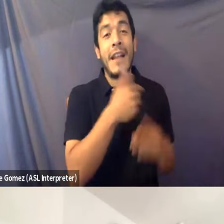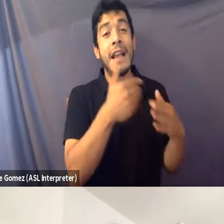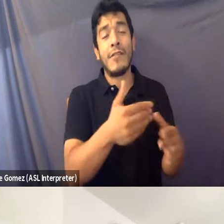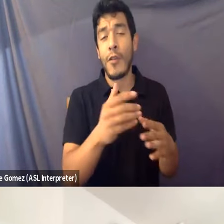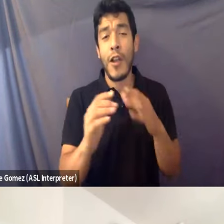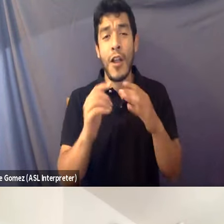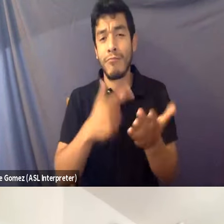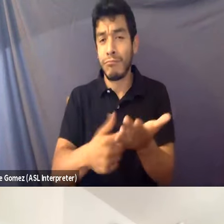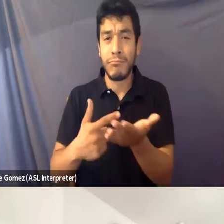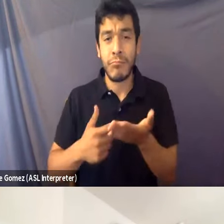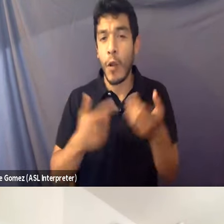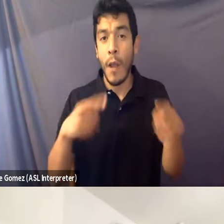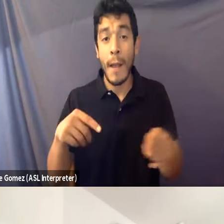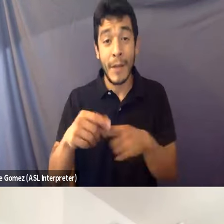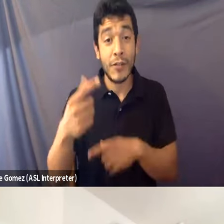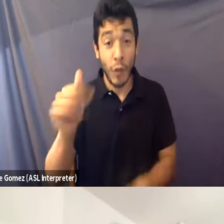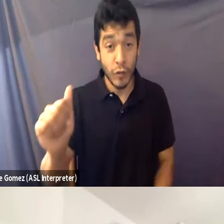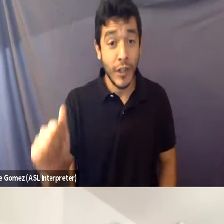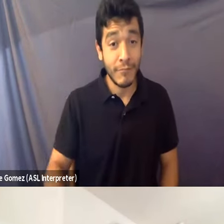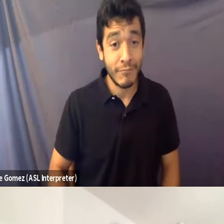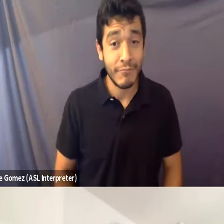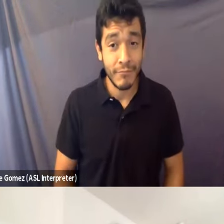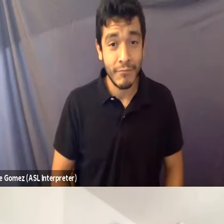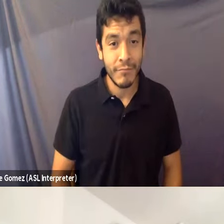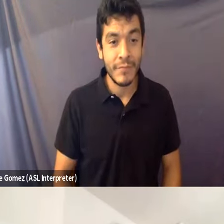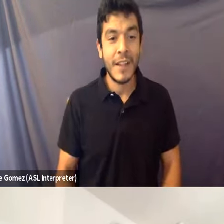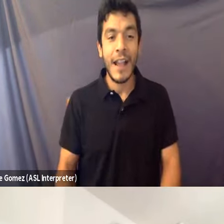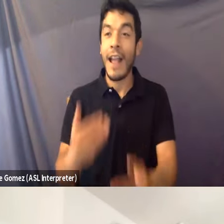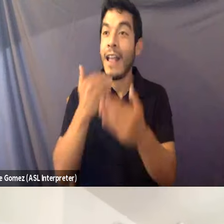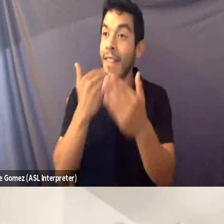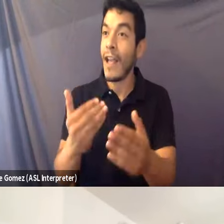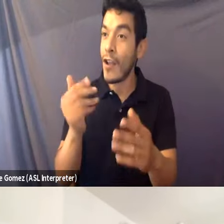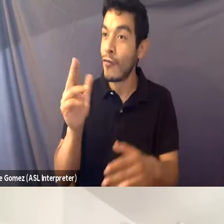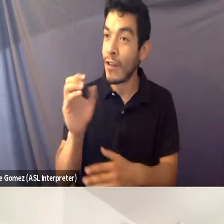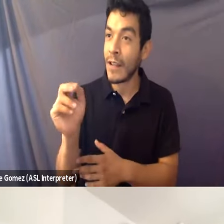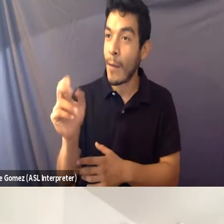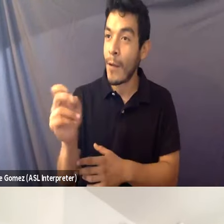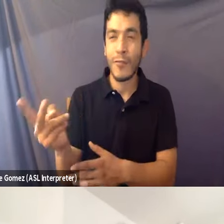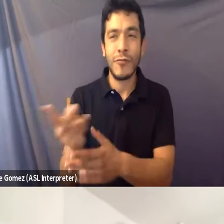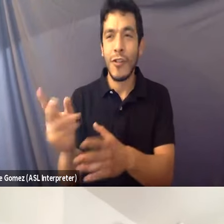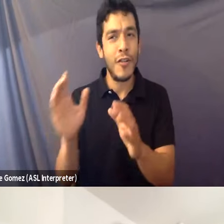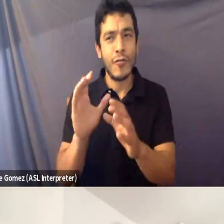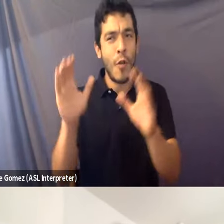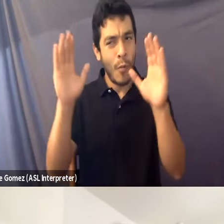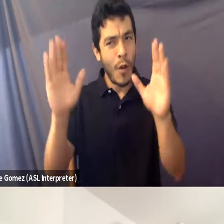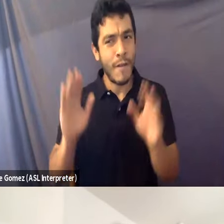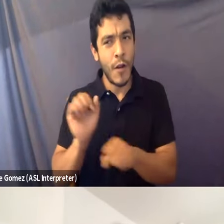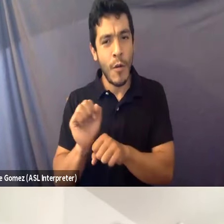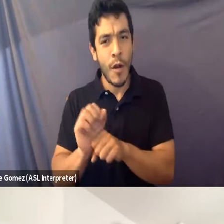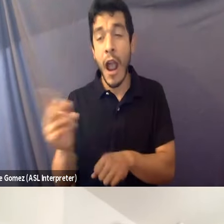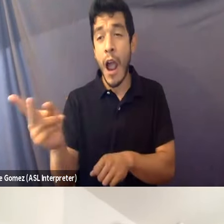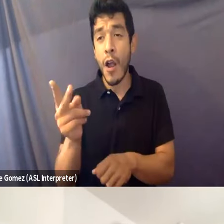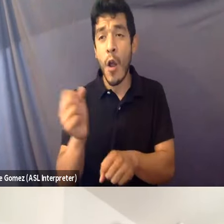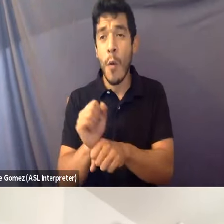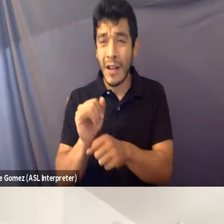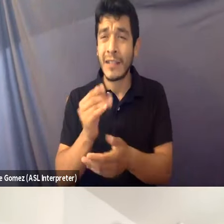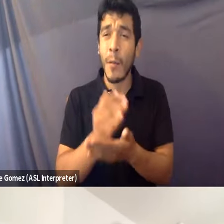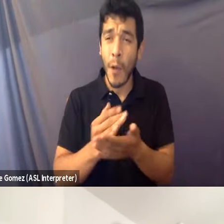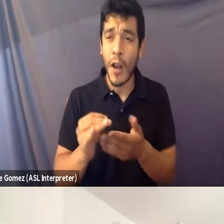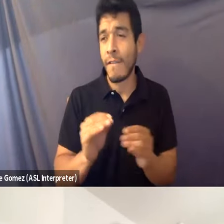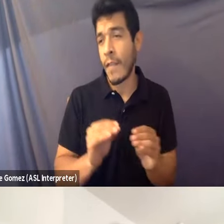what's happening in Georgia. Thank you, Grace and Marge, and you all do fabulous work and your work is a part of the movement. So thank you